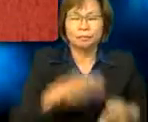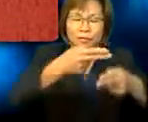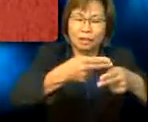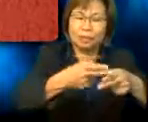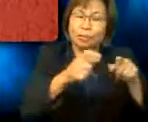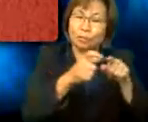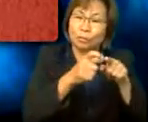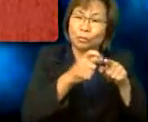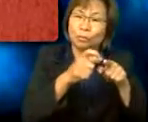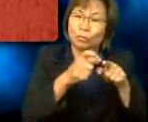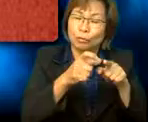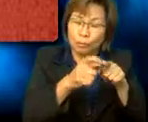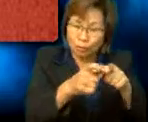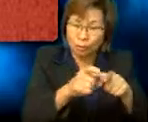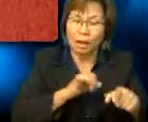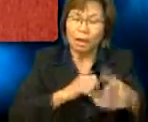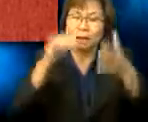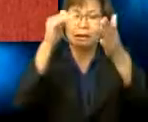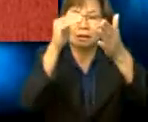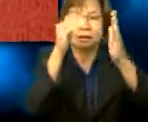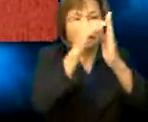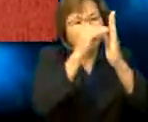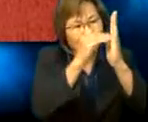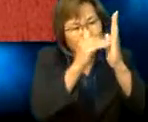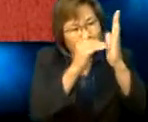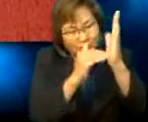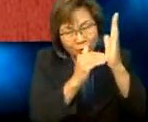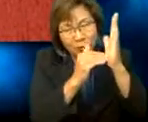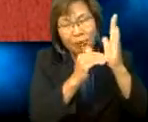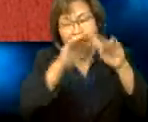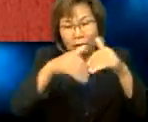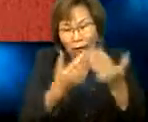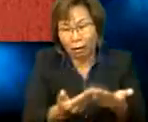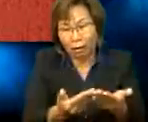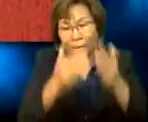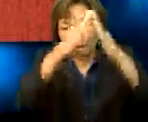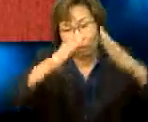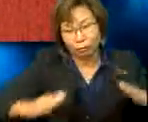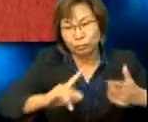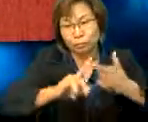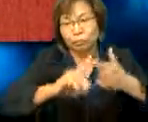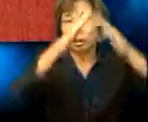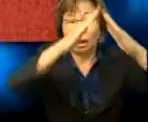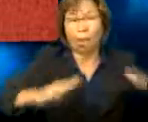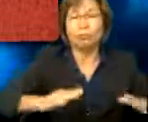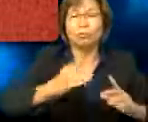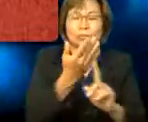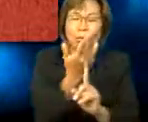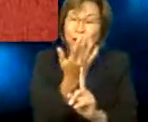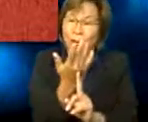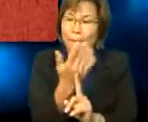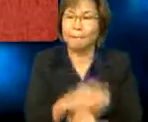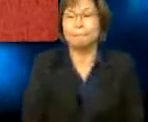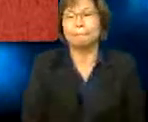naming words. So I can list down house, oil